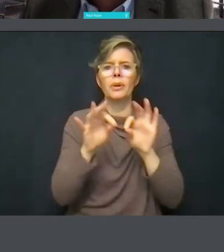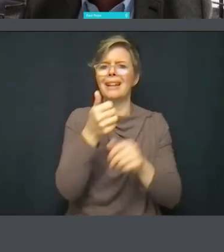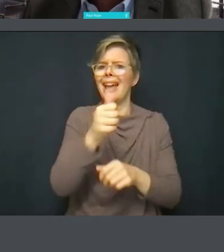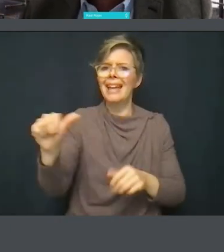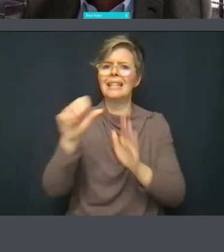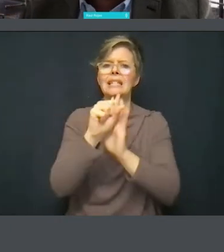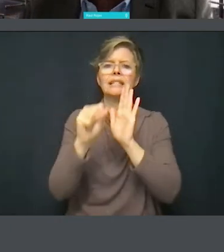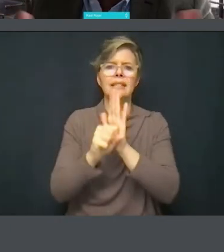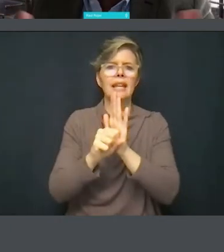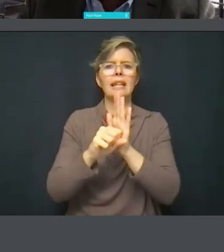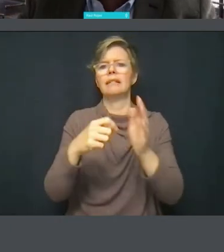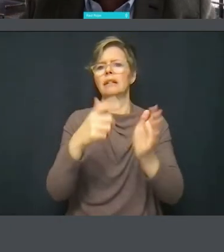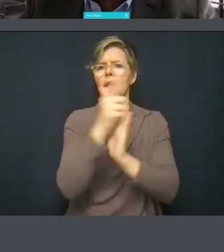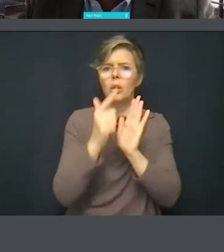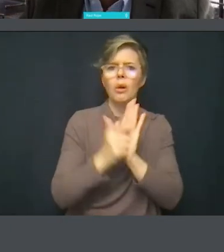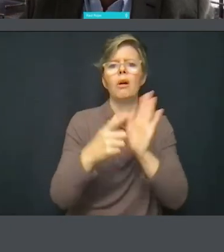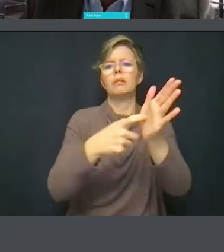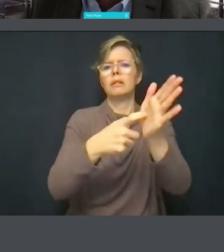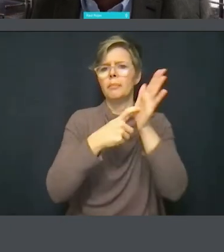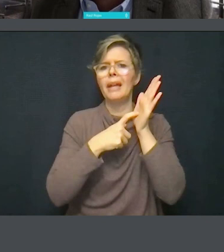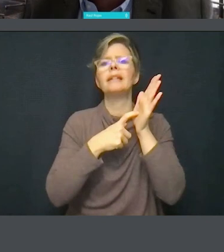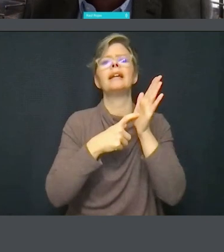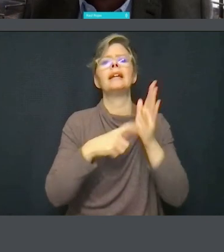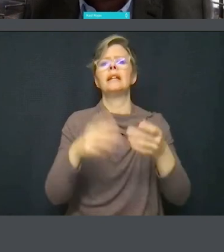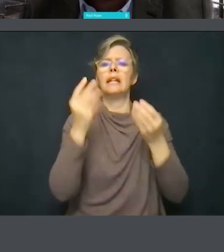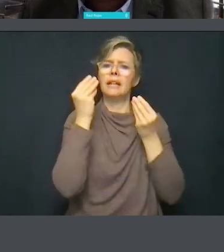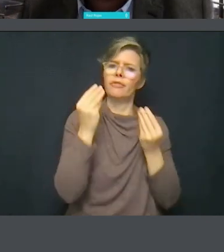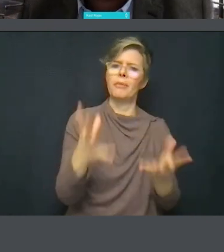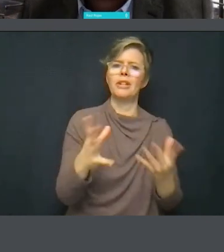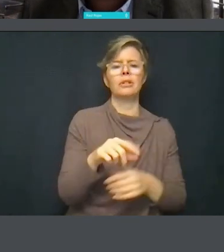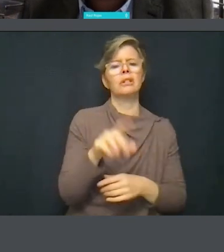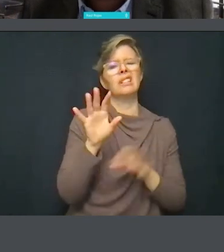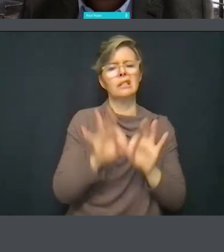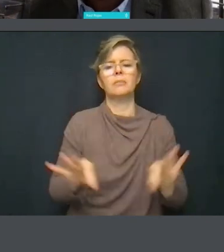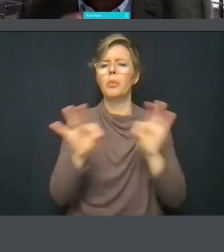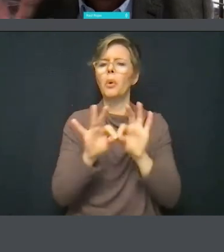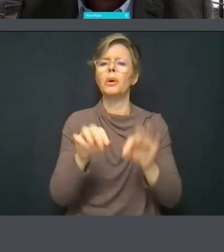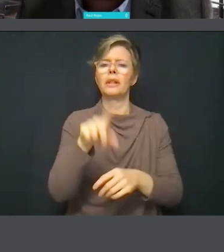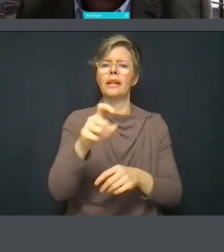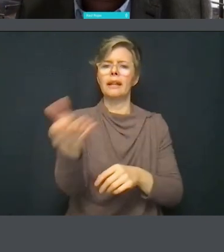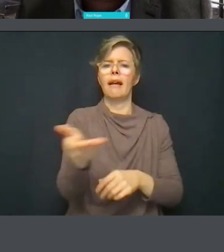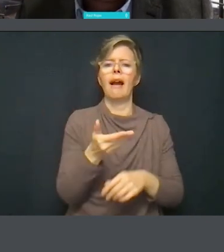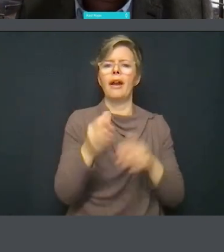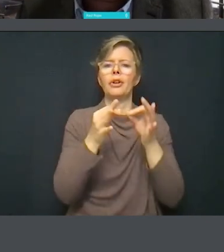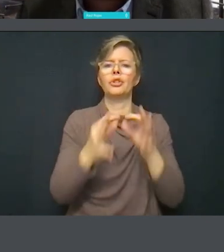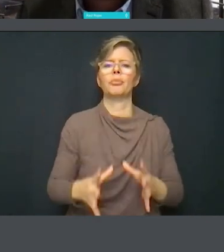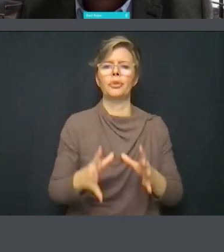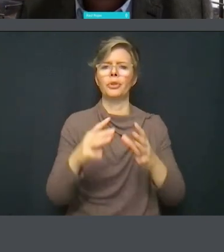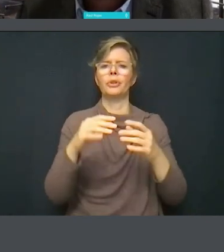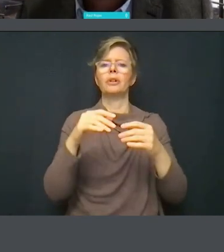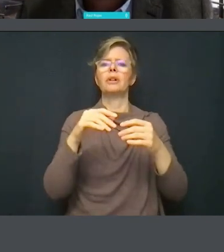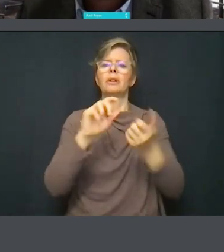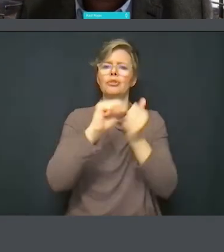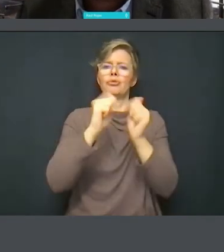that someone might say, well, we're not going to do it. Well, you have to by law, right? Okay, that wraps up